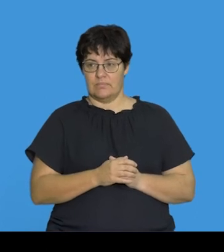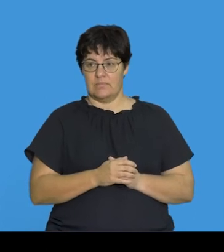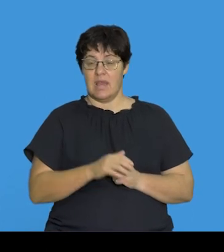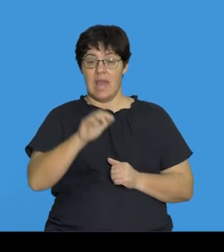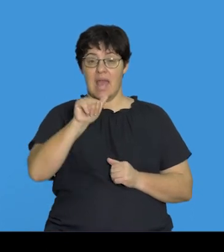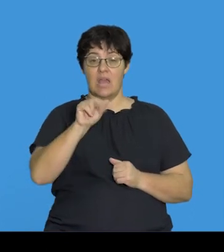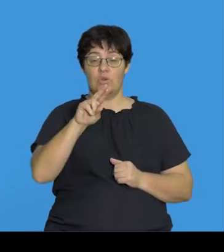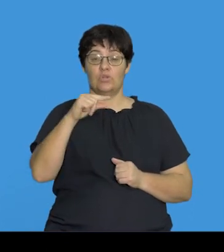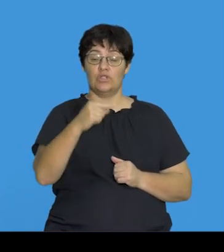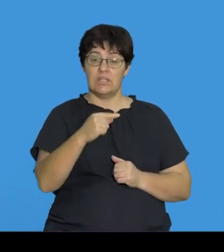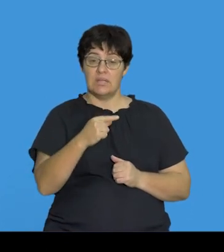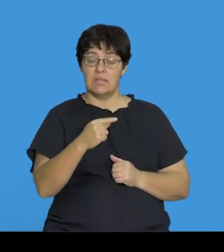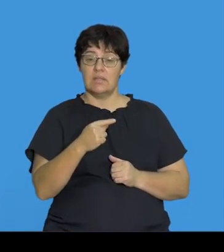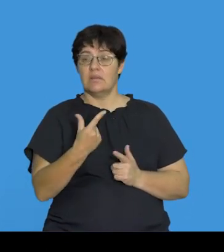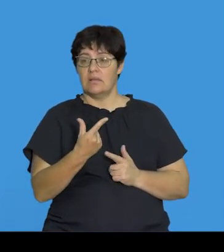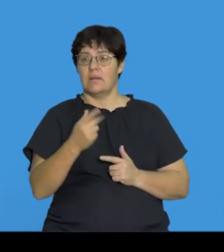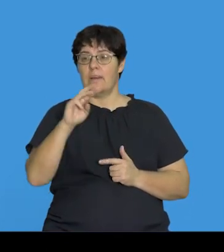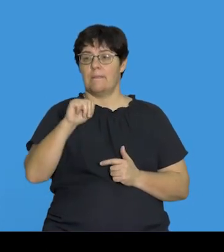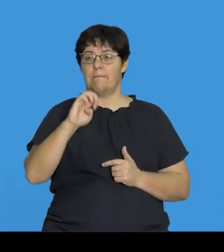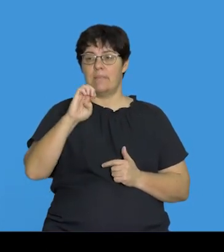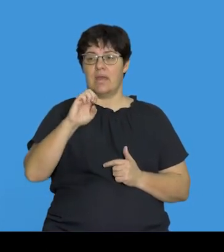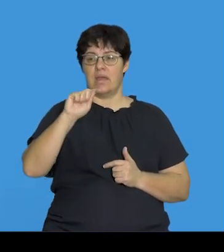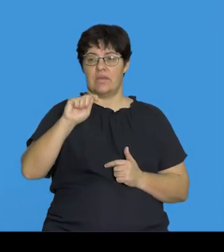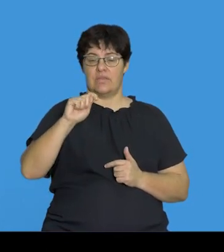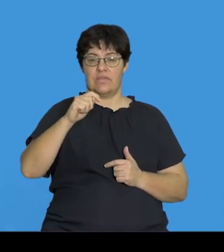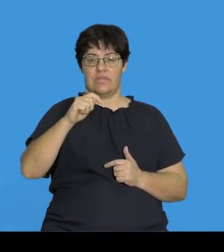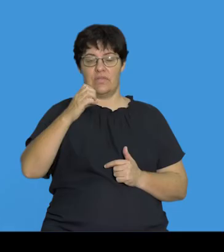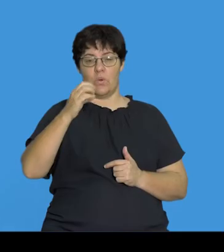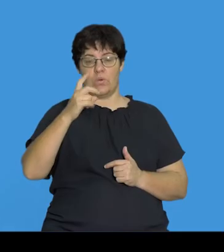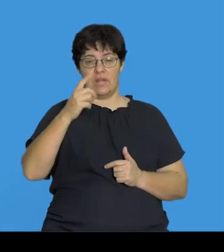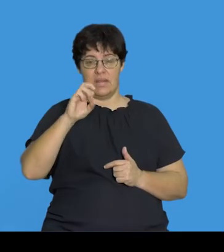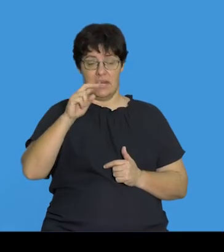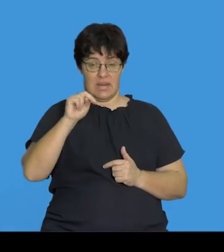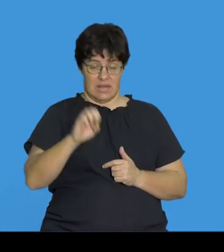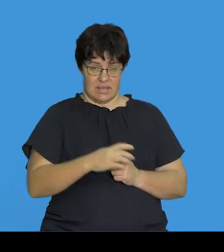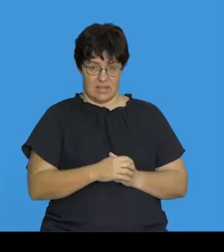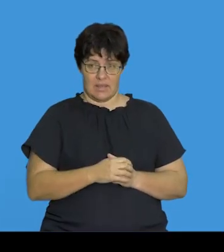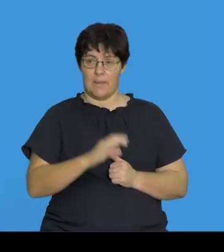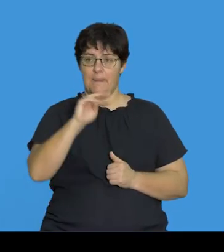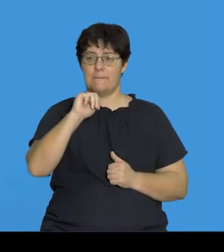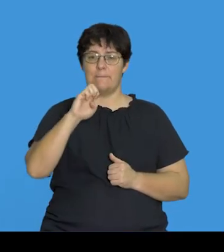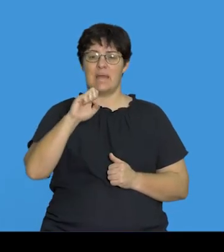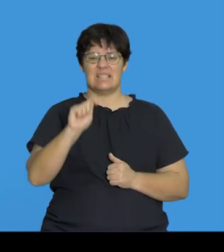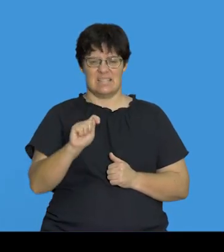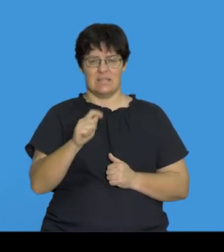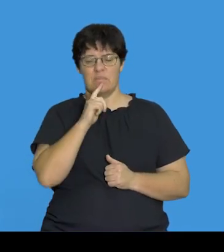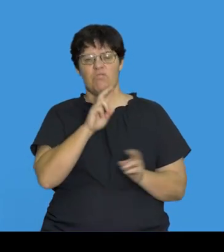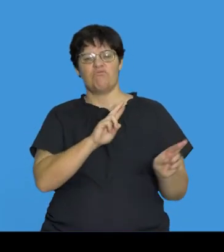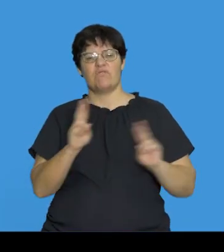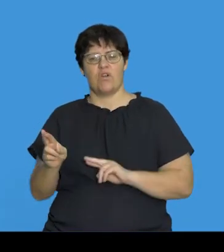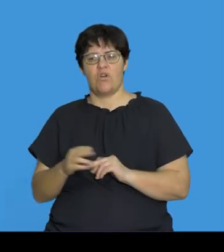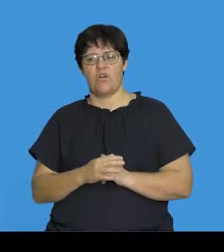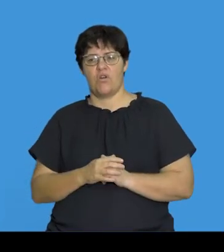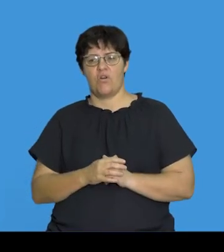this case, AUG codes for methionine, and it's represented as an abbreviation, which is often referred